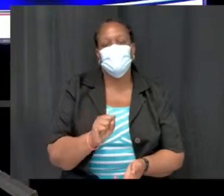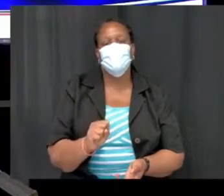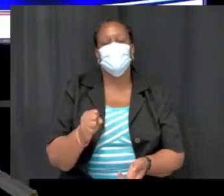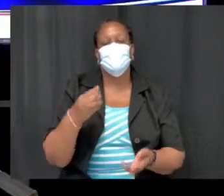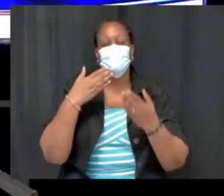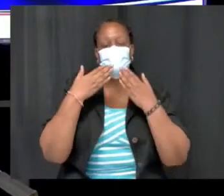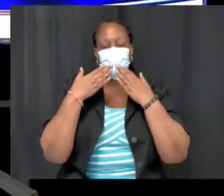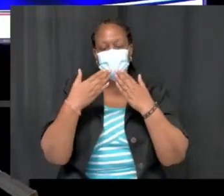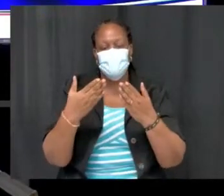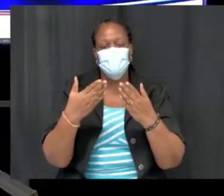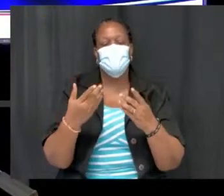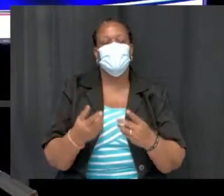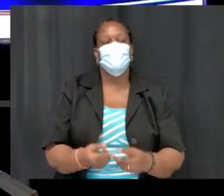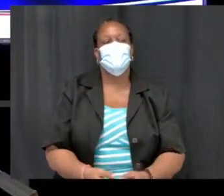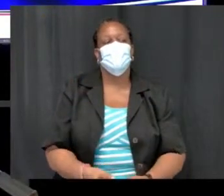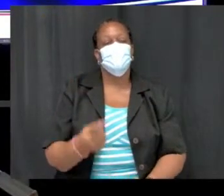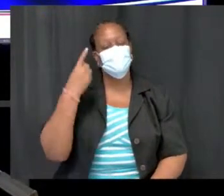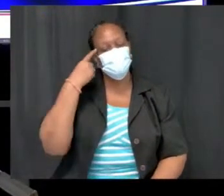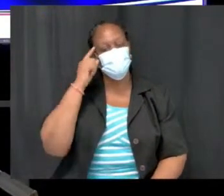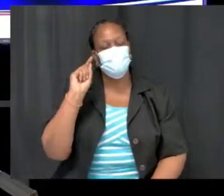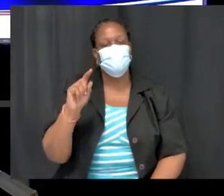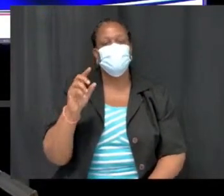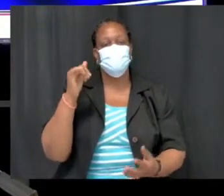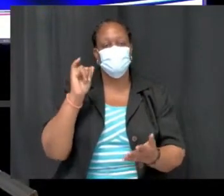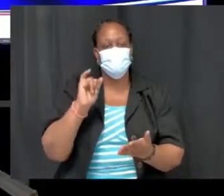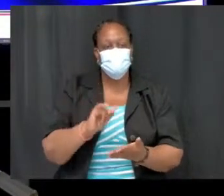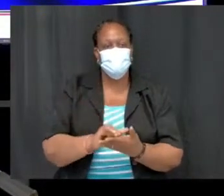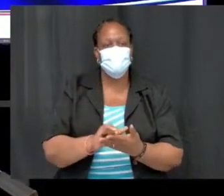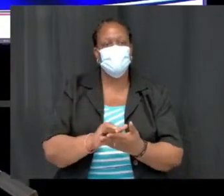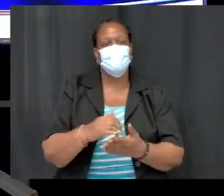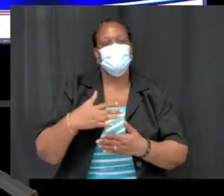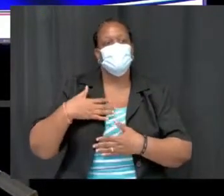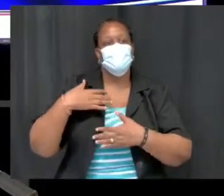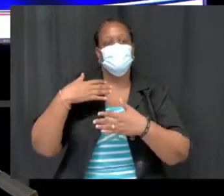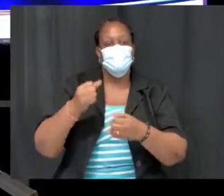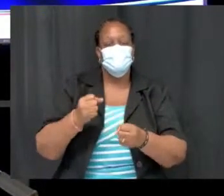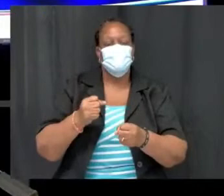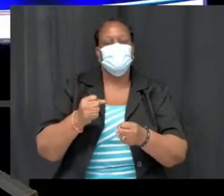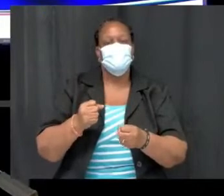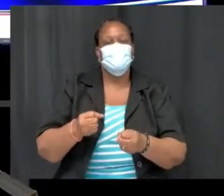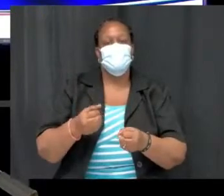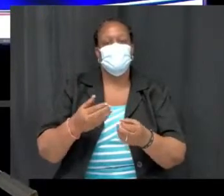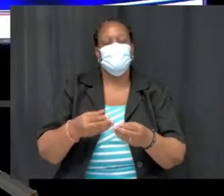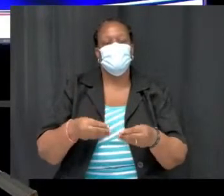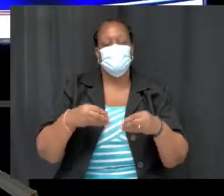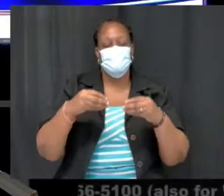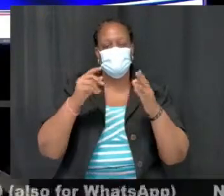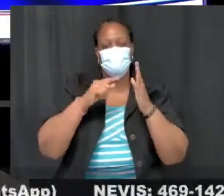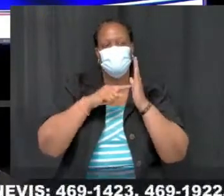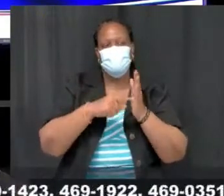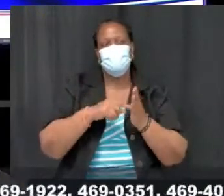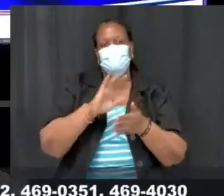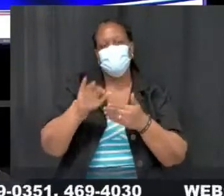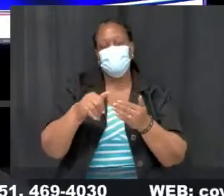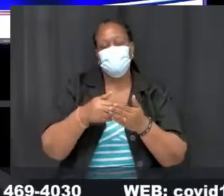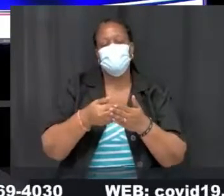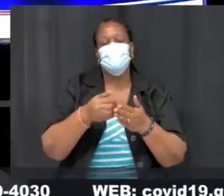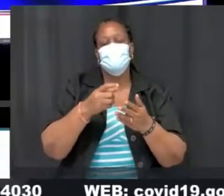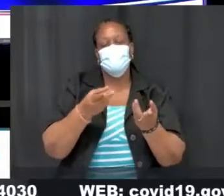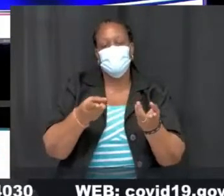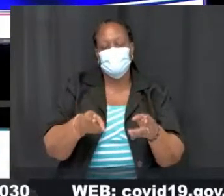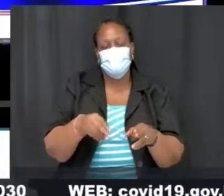Thank you very much, Dr. Laws, for the health presentation. Before